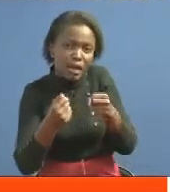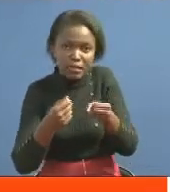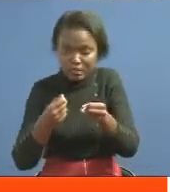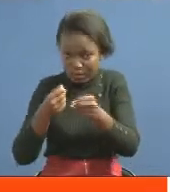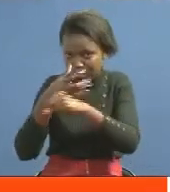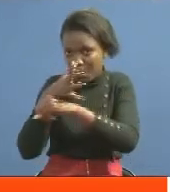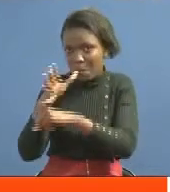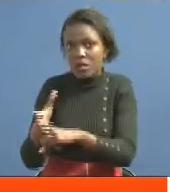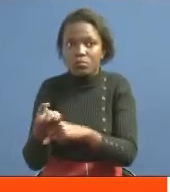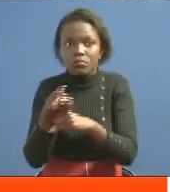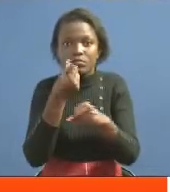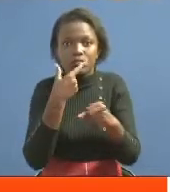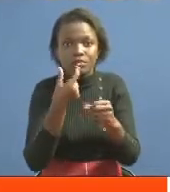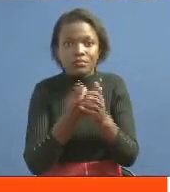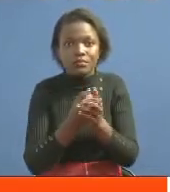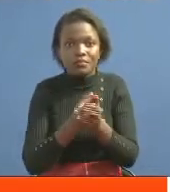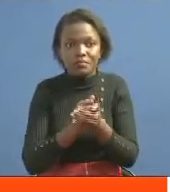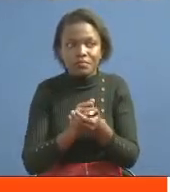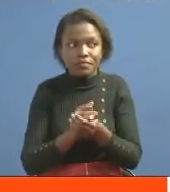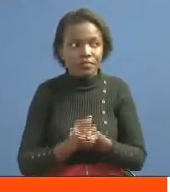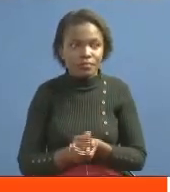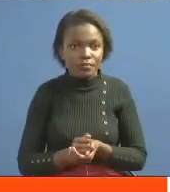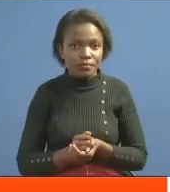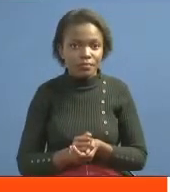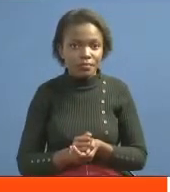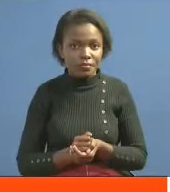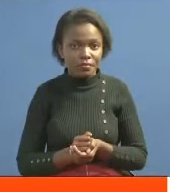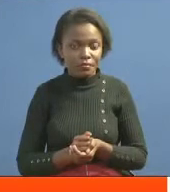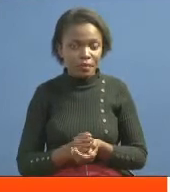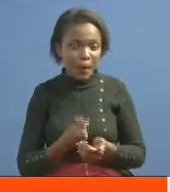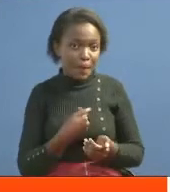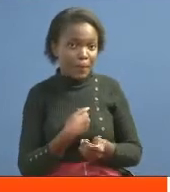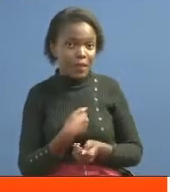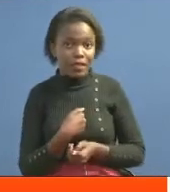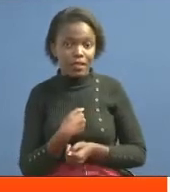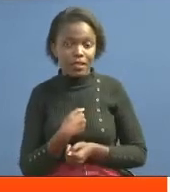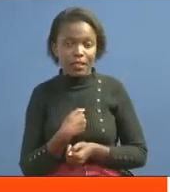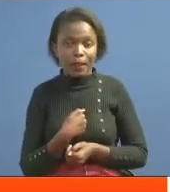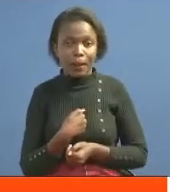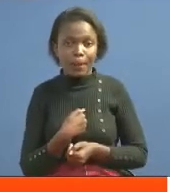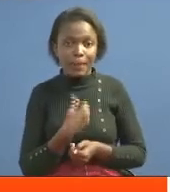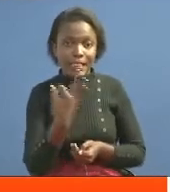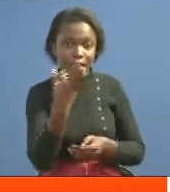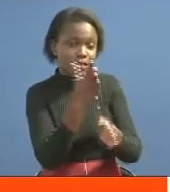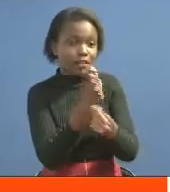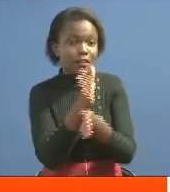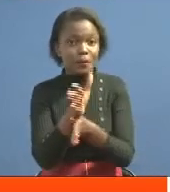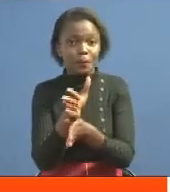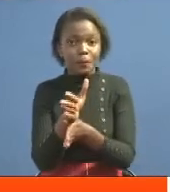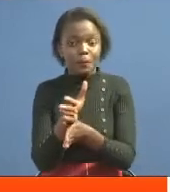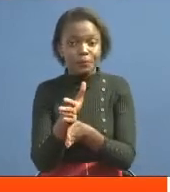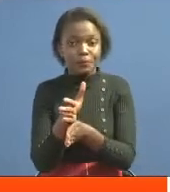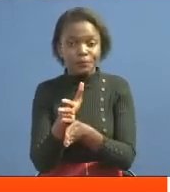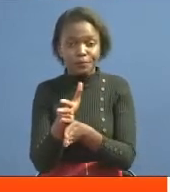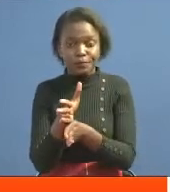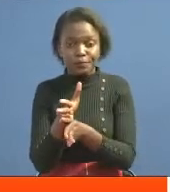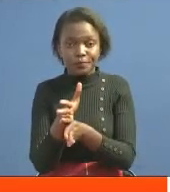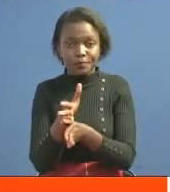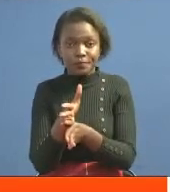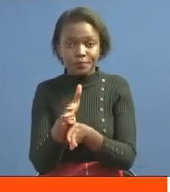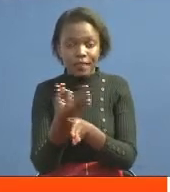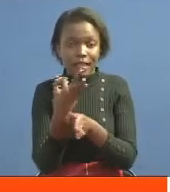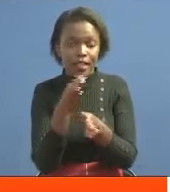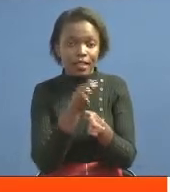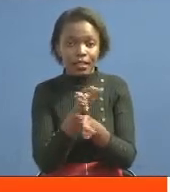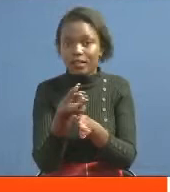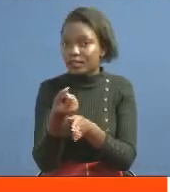supply medication to a growing pool of patients. I personally am on third line. The third line